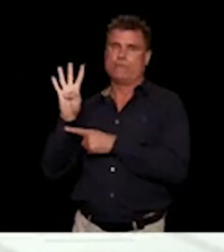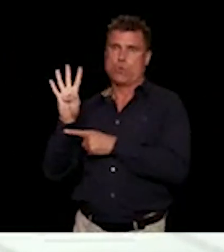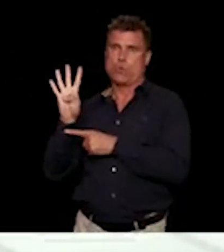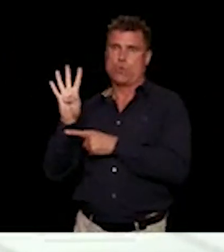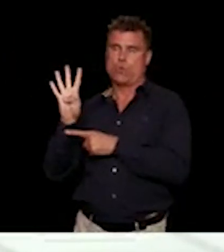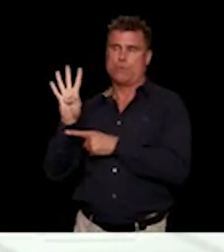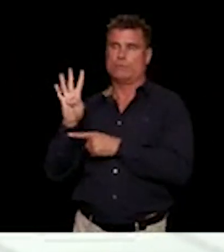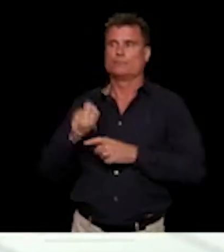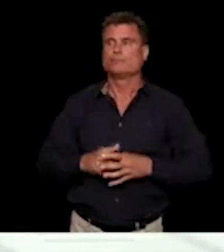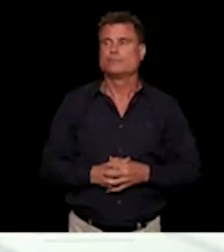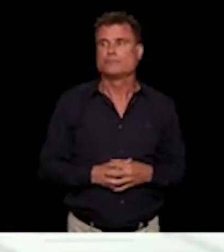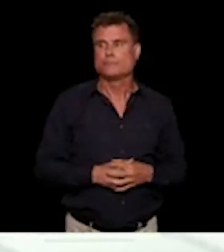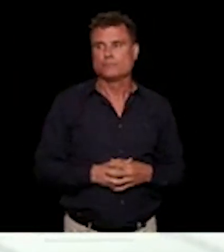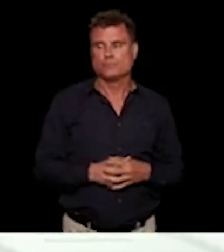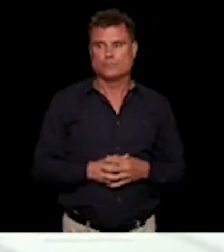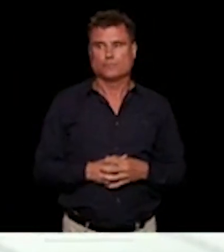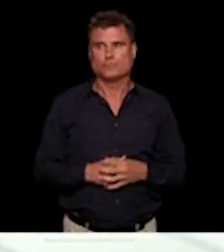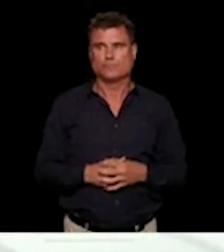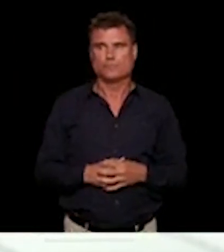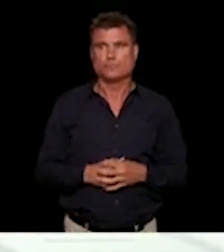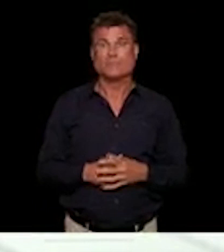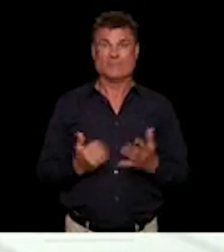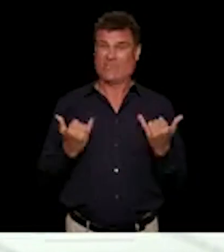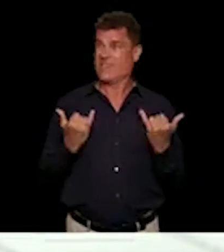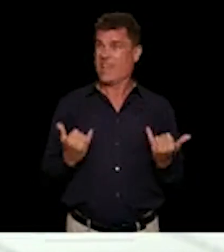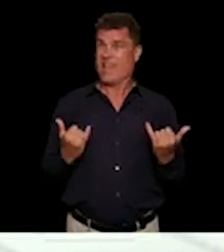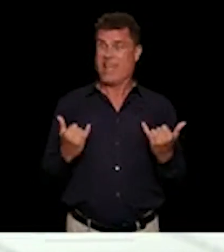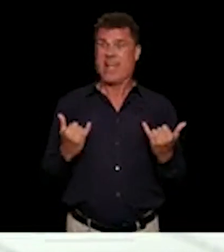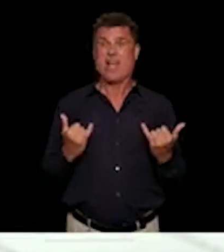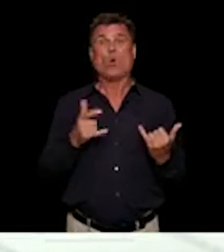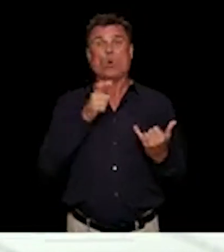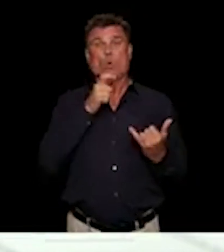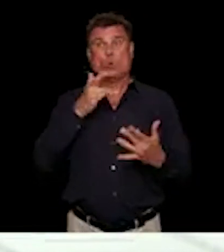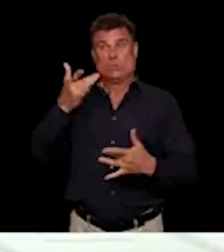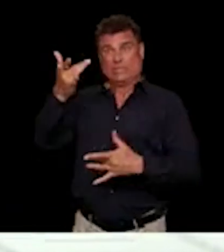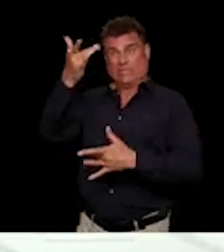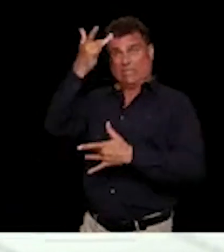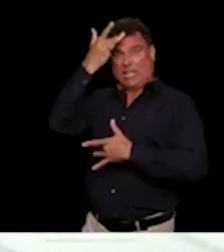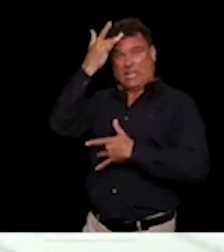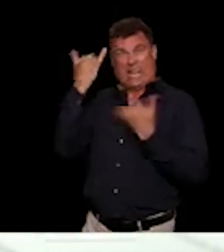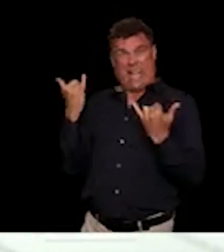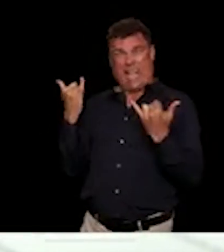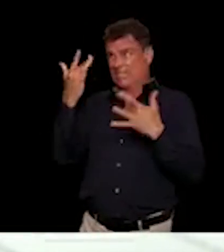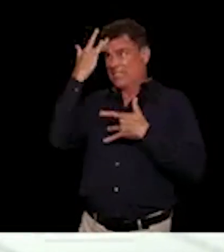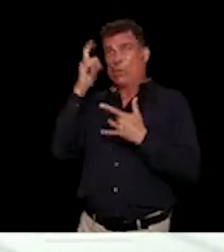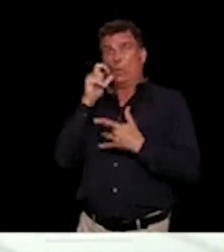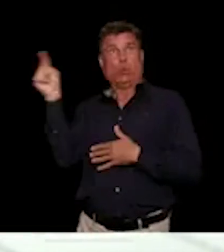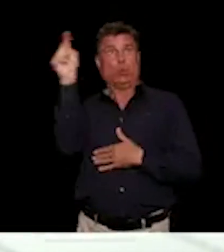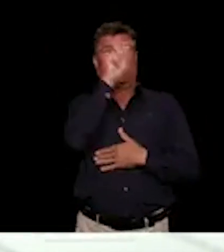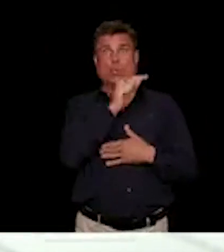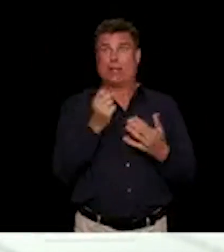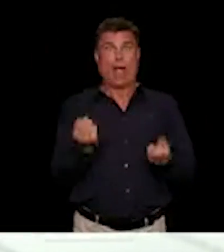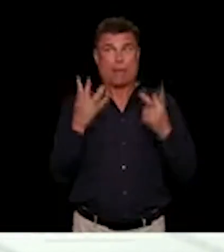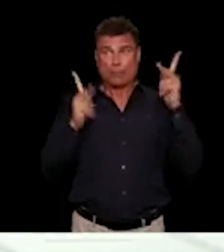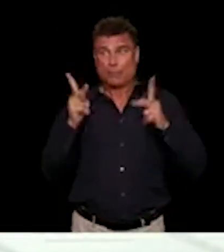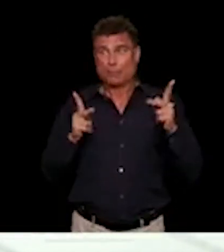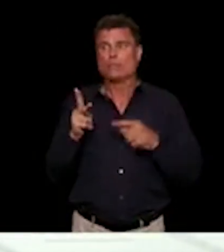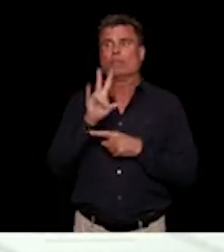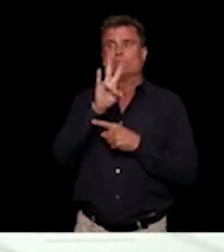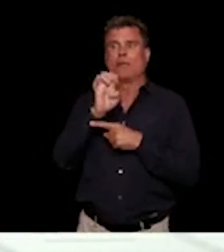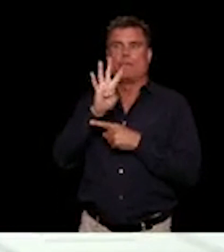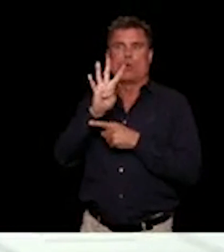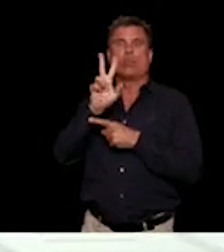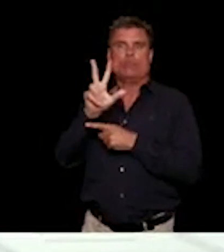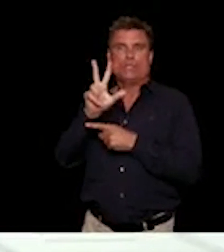Canada. Currently, in British Columbia, we have 743 active cases of COVID-19, of whom 4 are